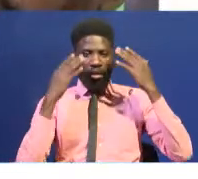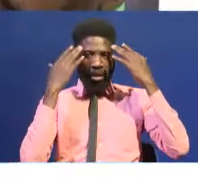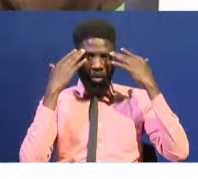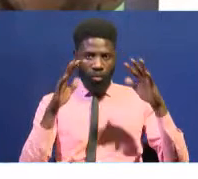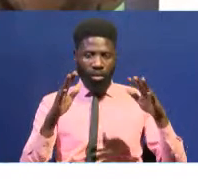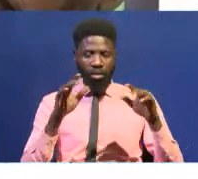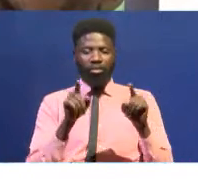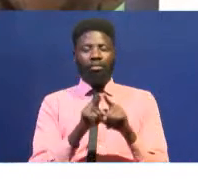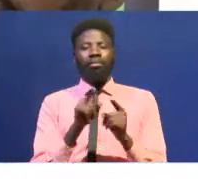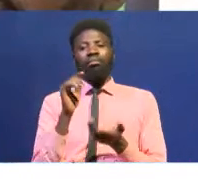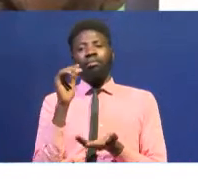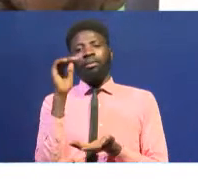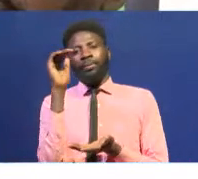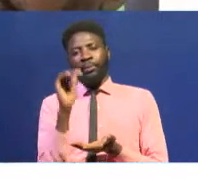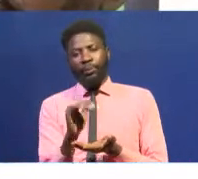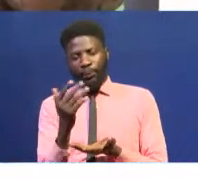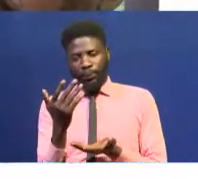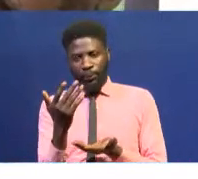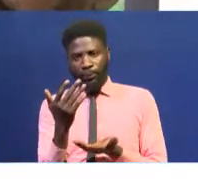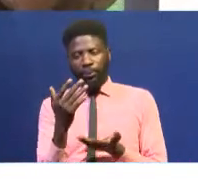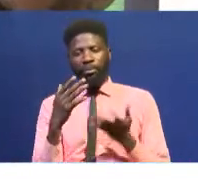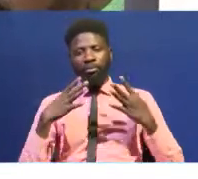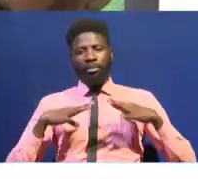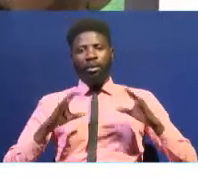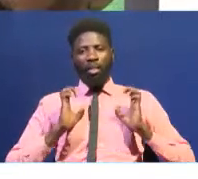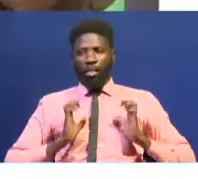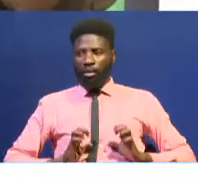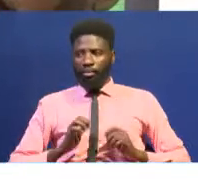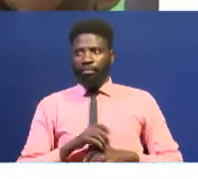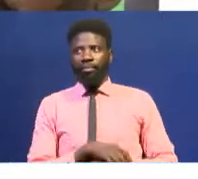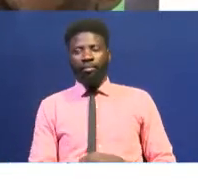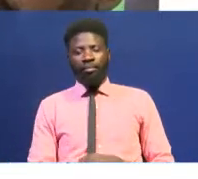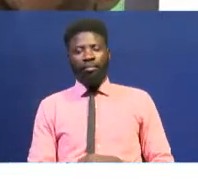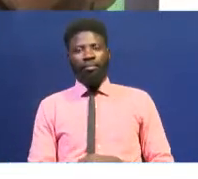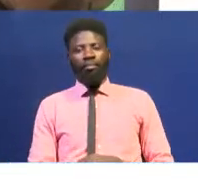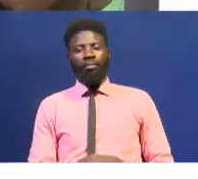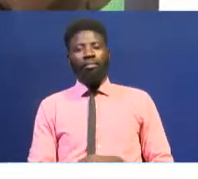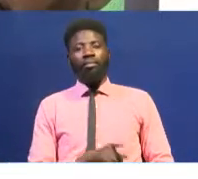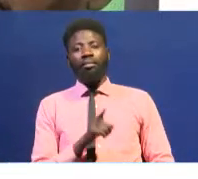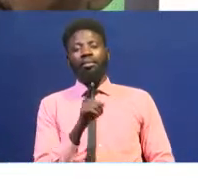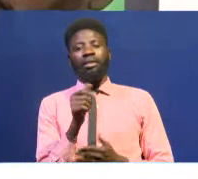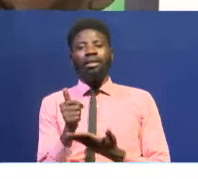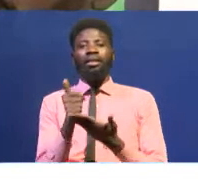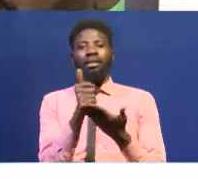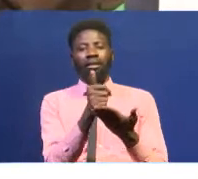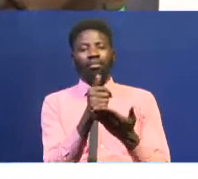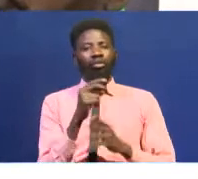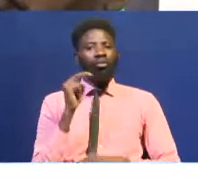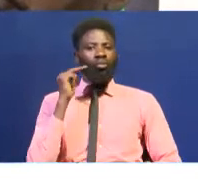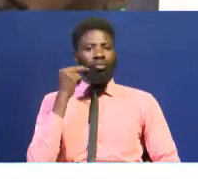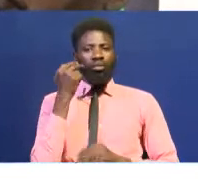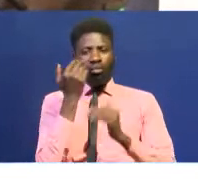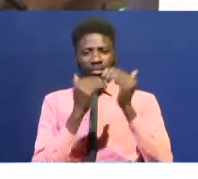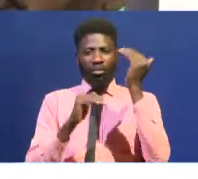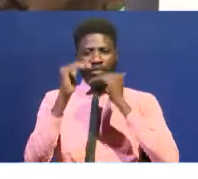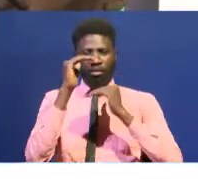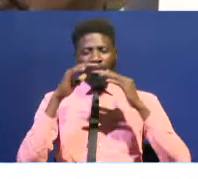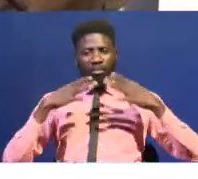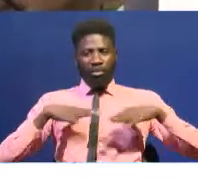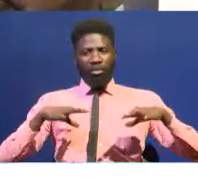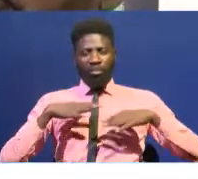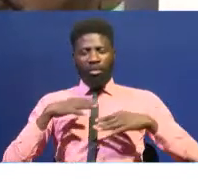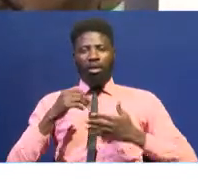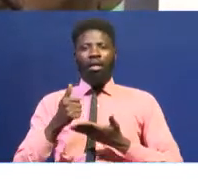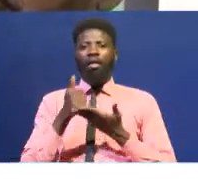And this will help our nutrition professionals come up with a solution to the